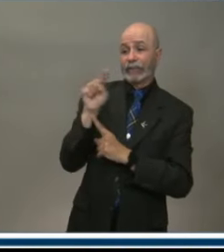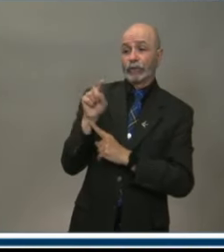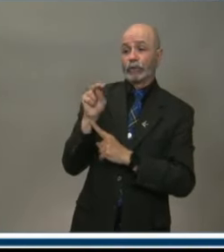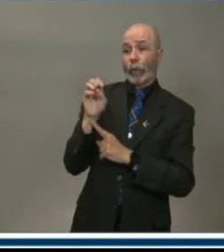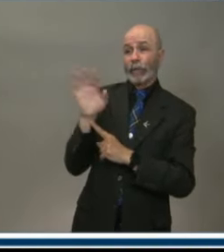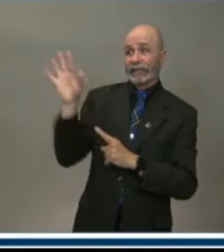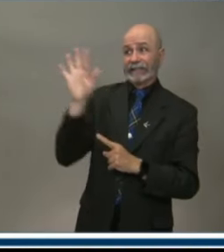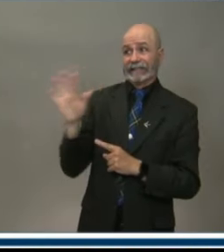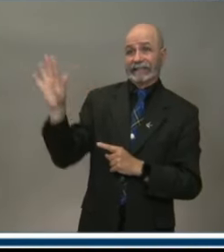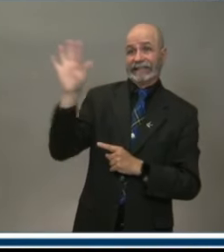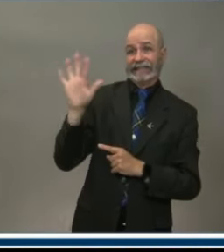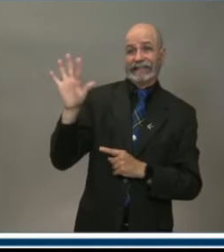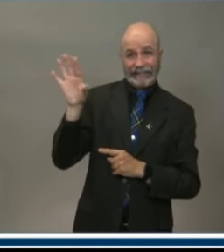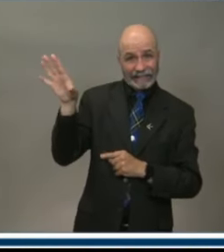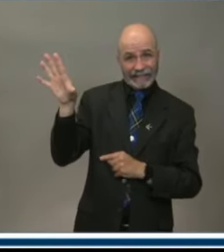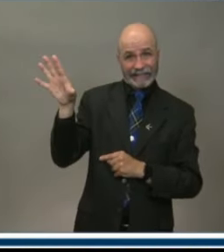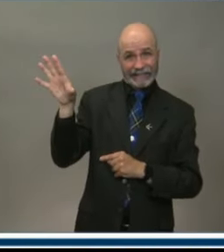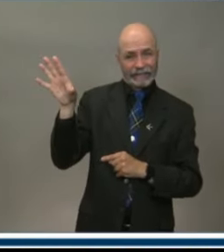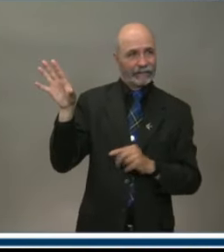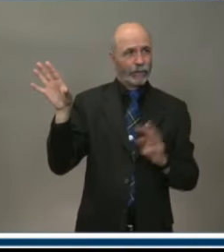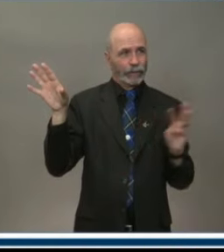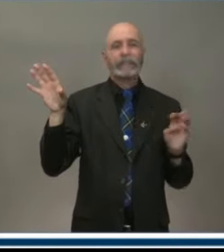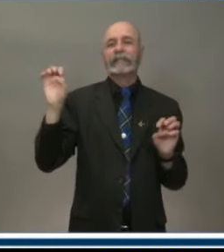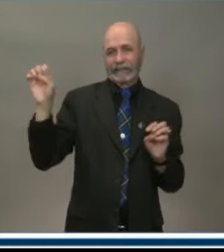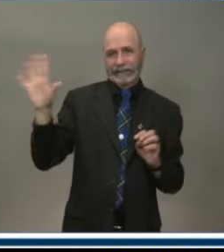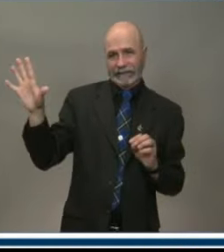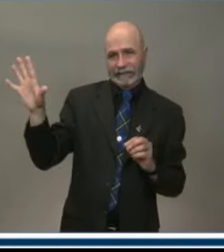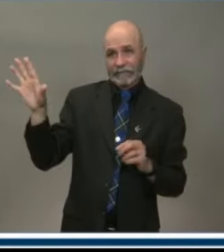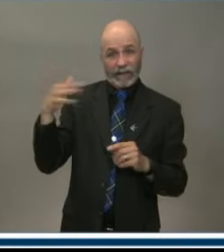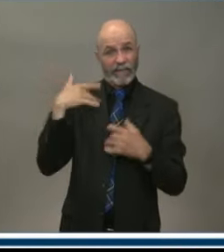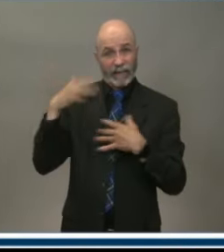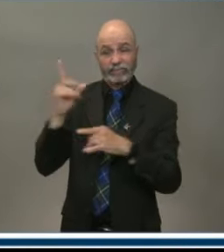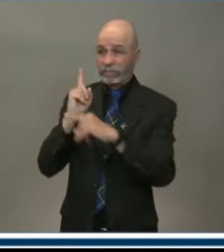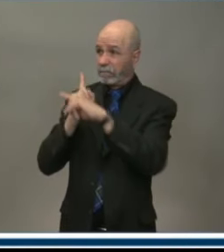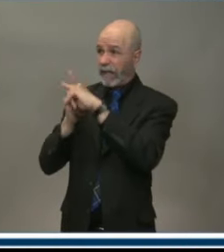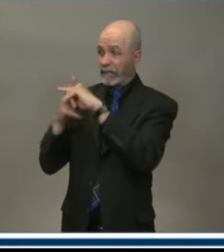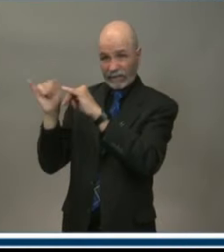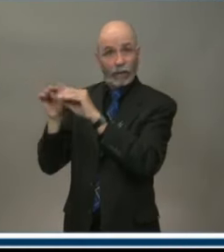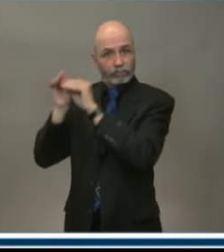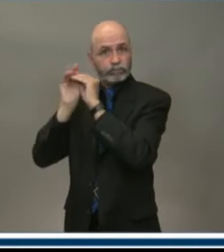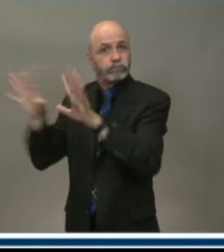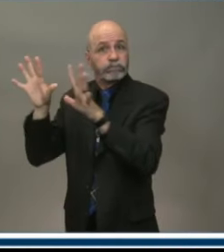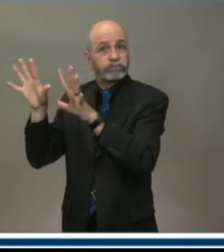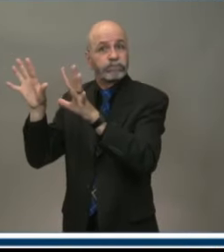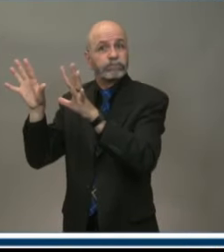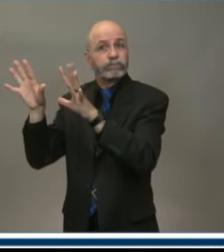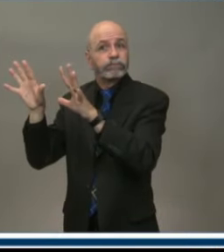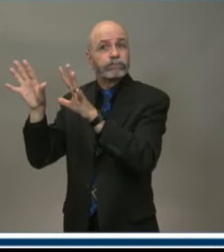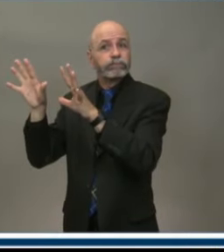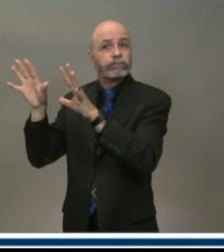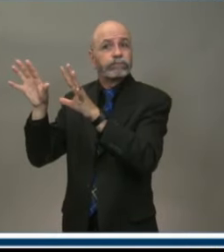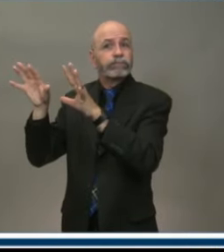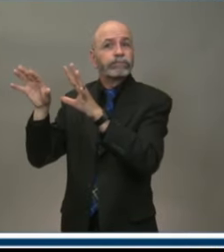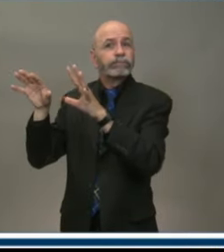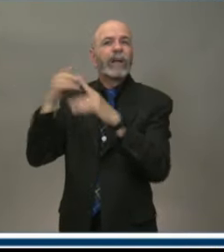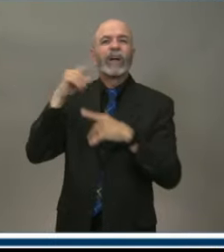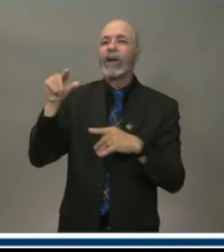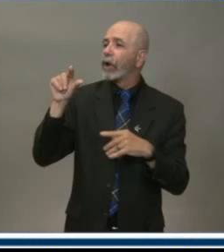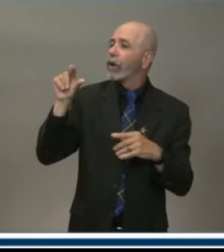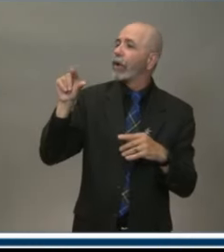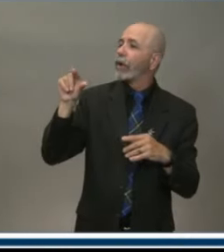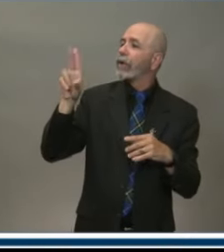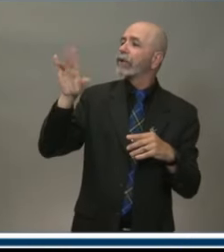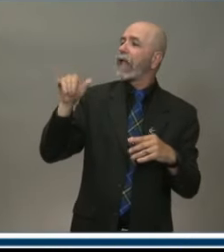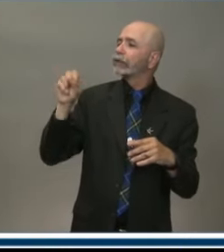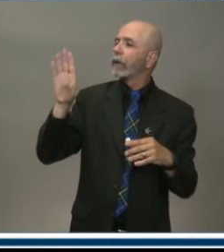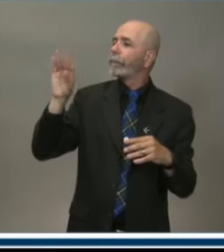quite spread out throughout Guysborough, Antigonish, and throughout Cape Breton, or are there